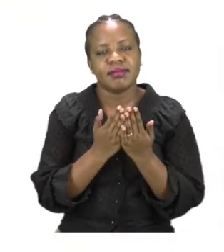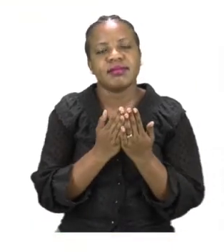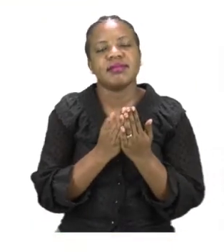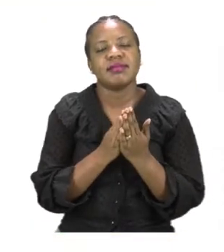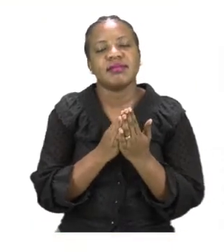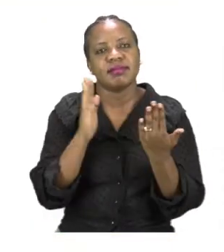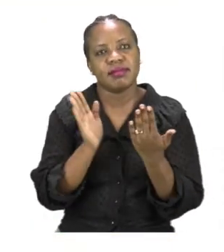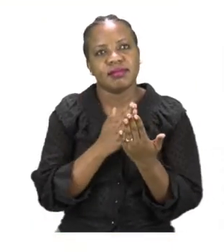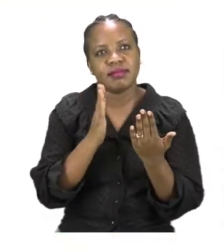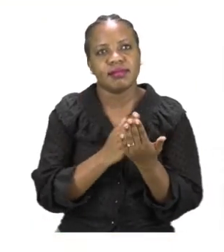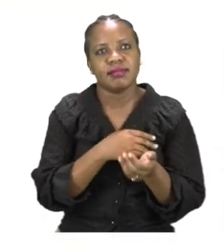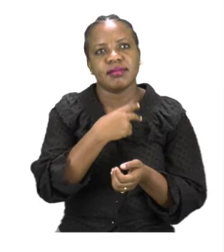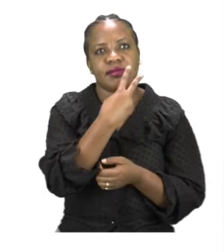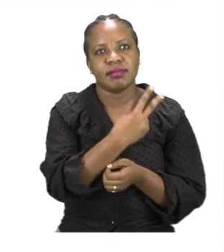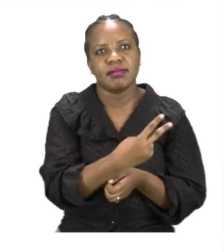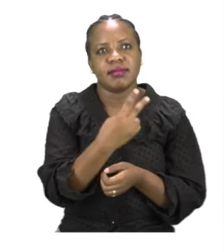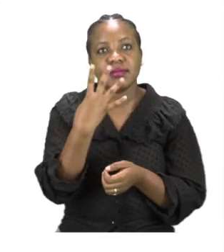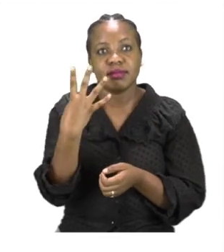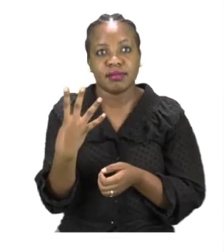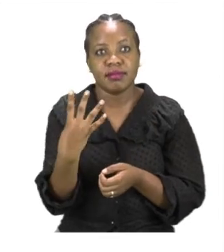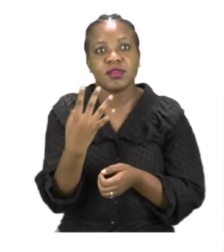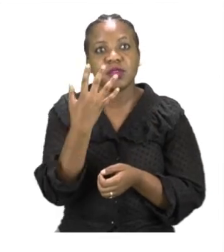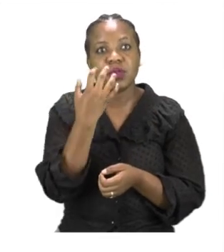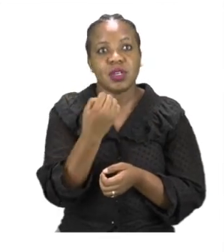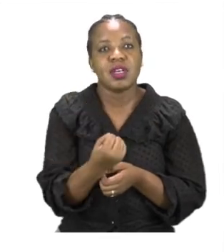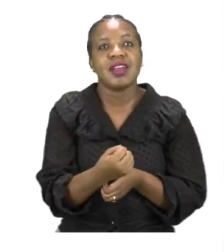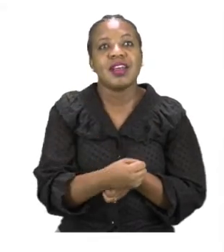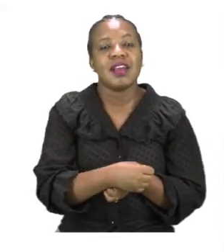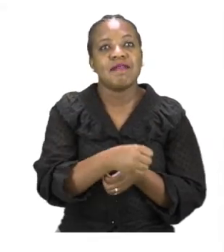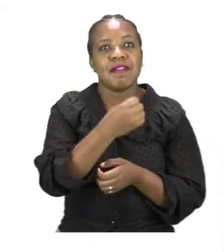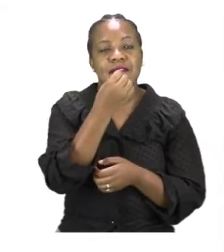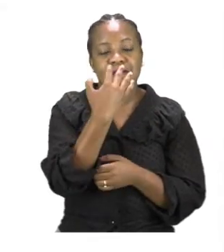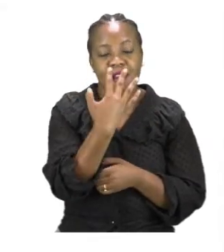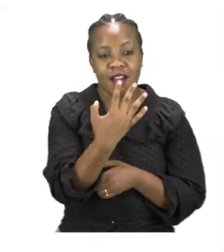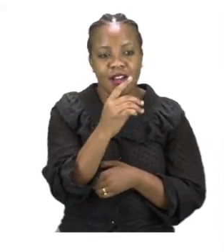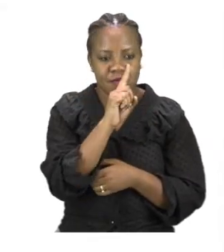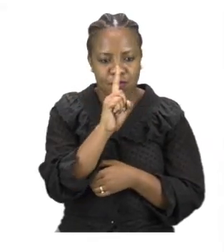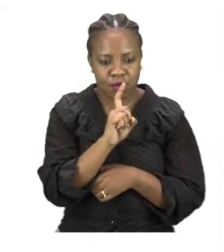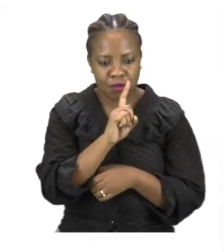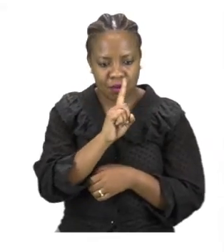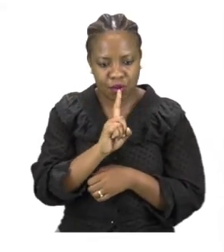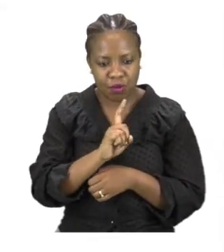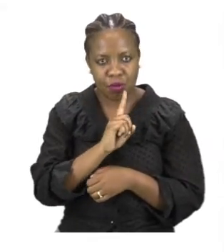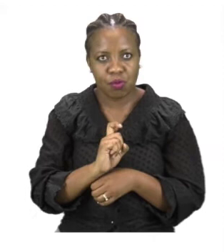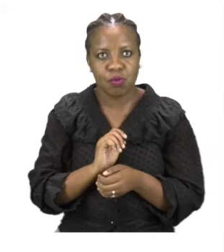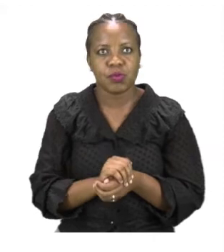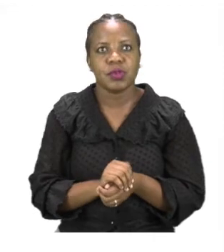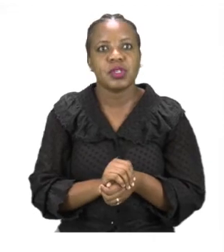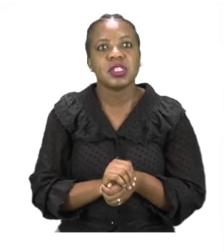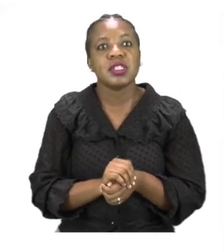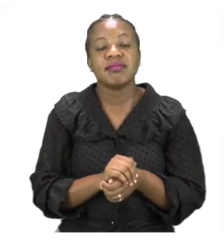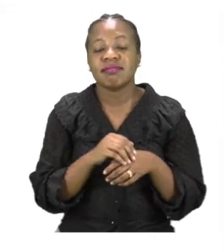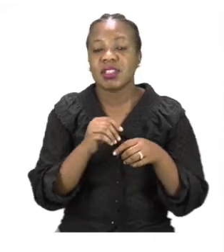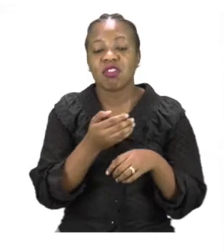24, we have 5 questions, but each question has adding. So today is all about